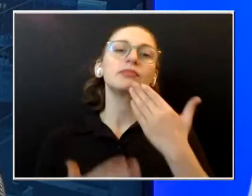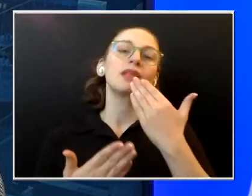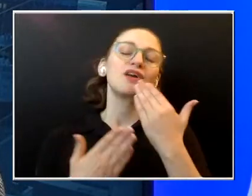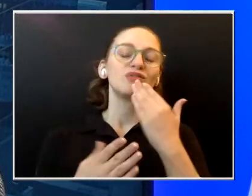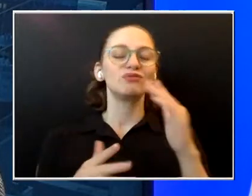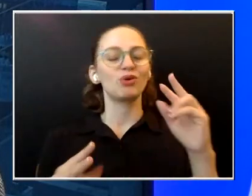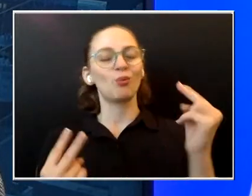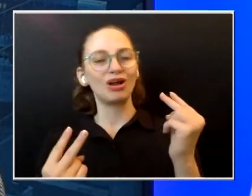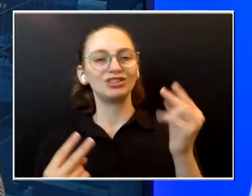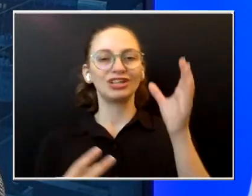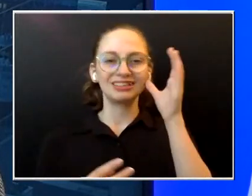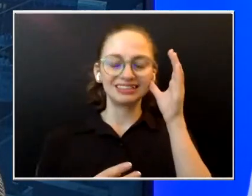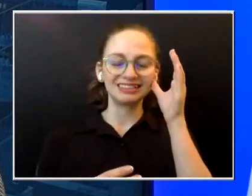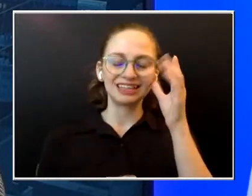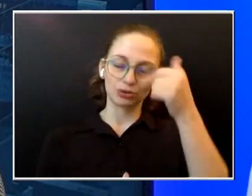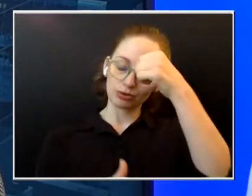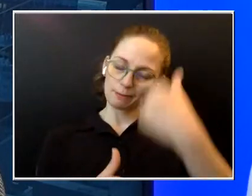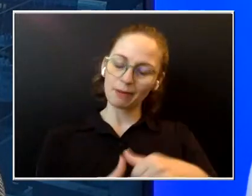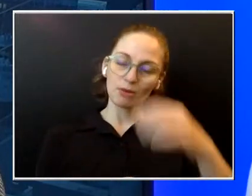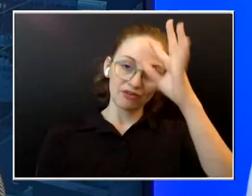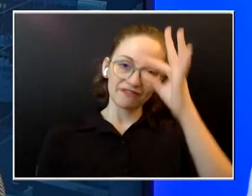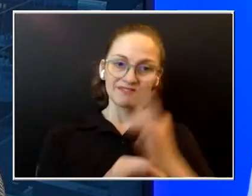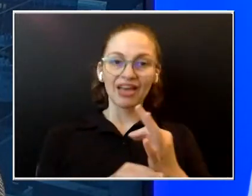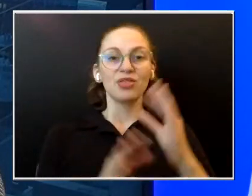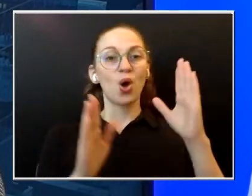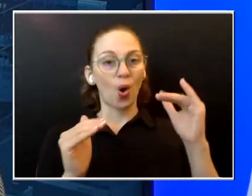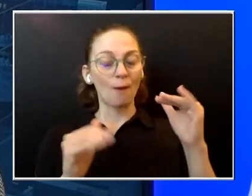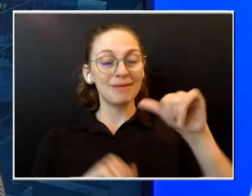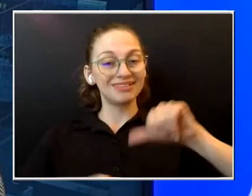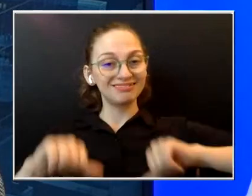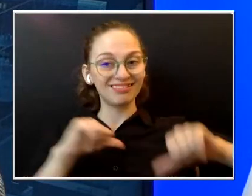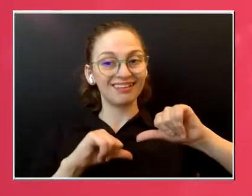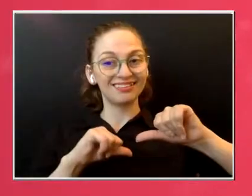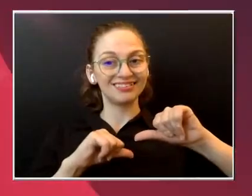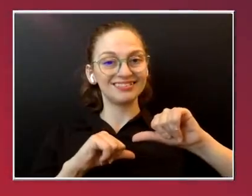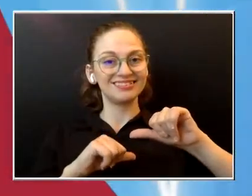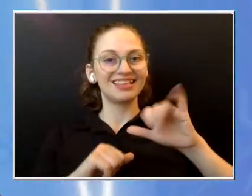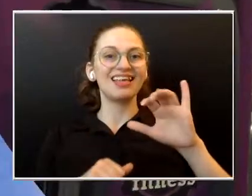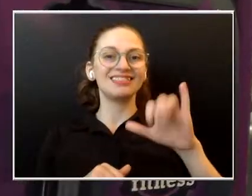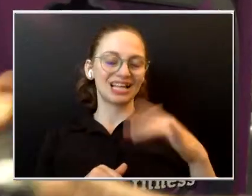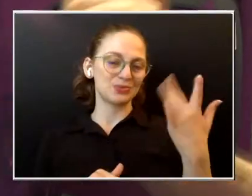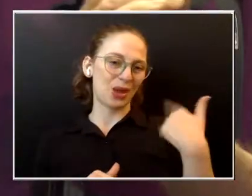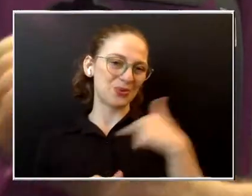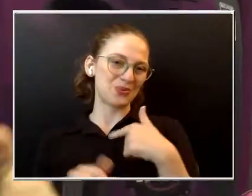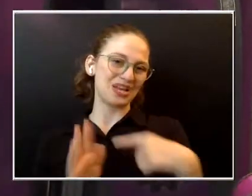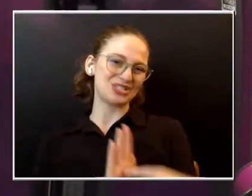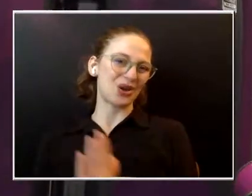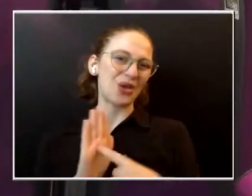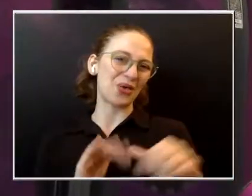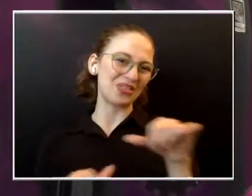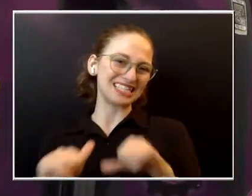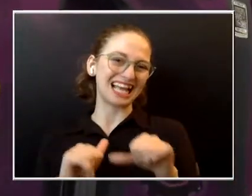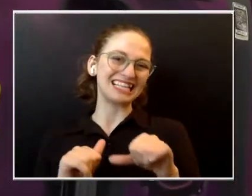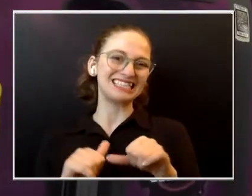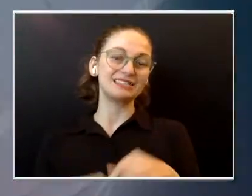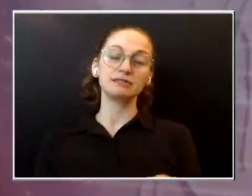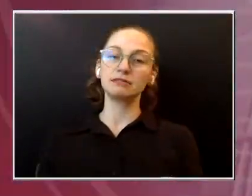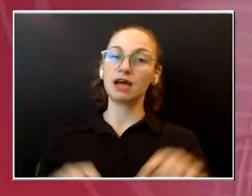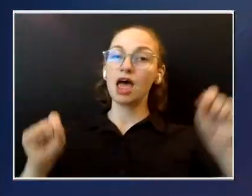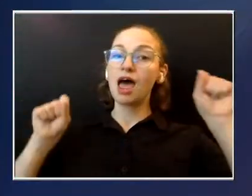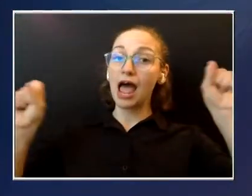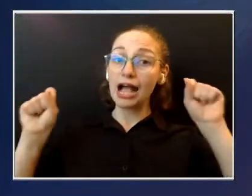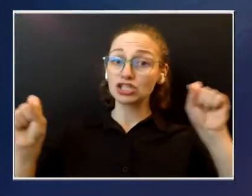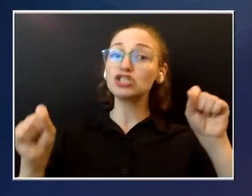and science, that's what we like to show you the science. We'll see you soon. Exercise is medicine, even if you have